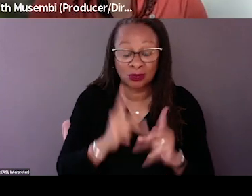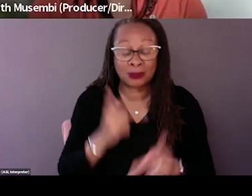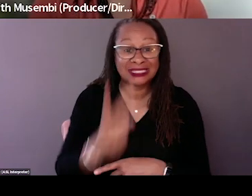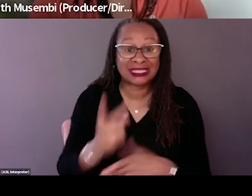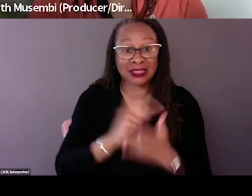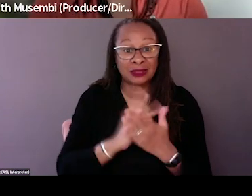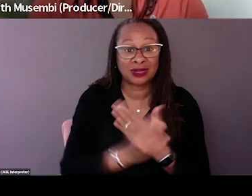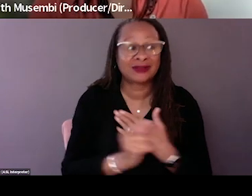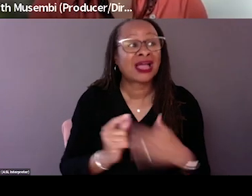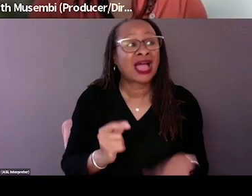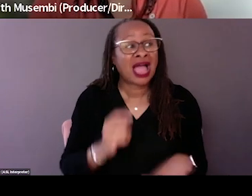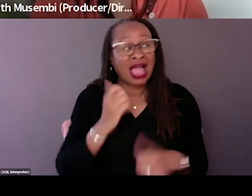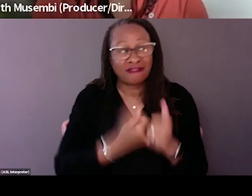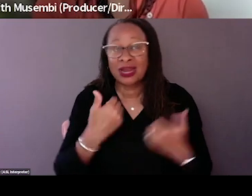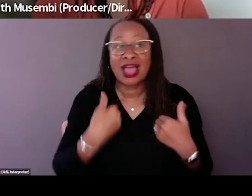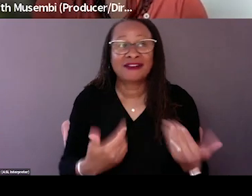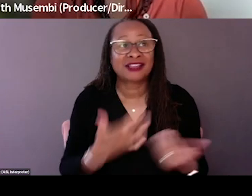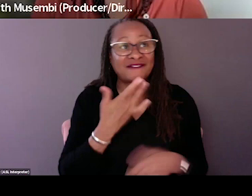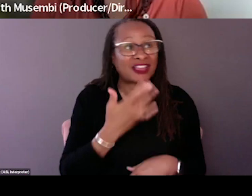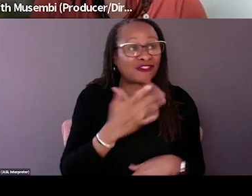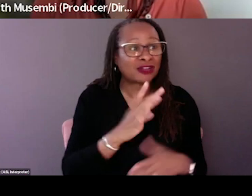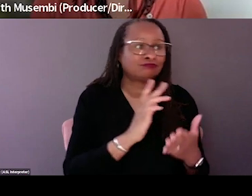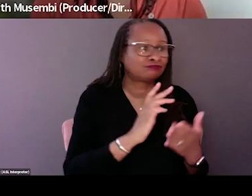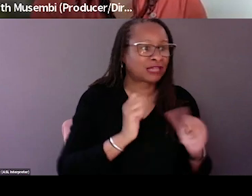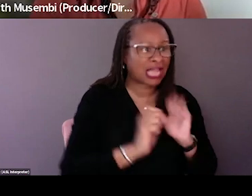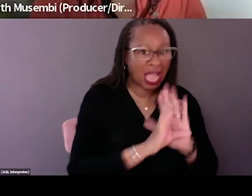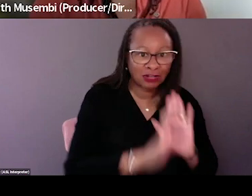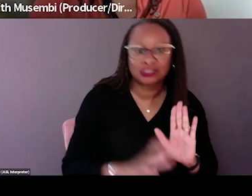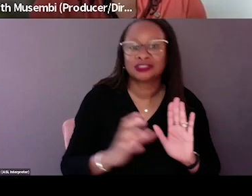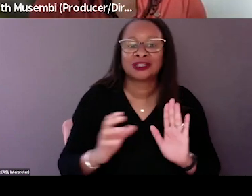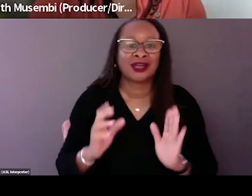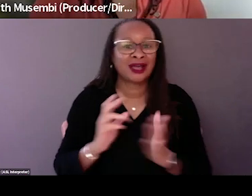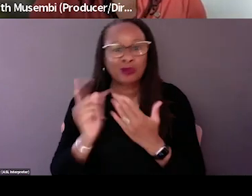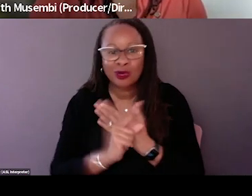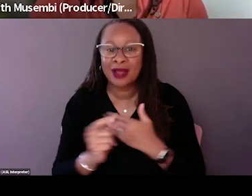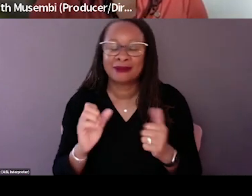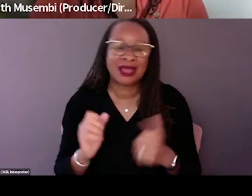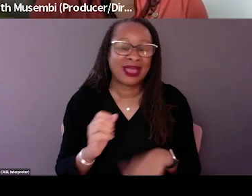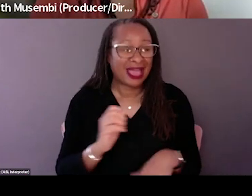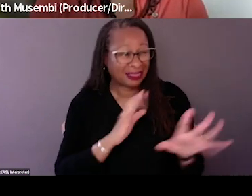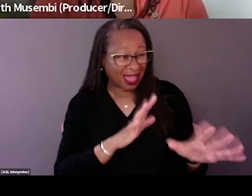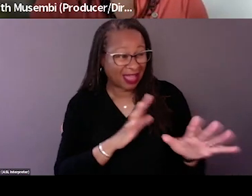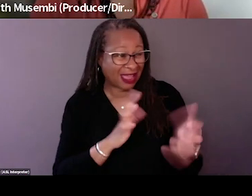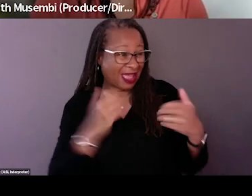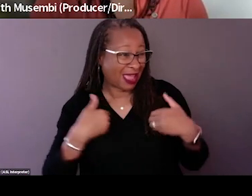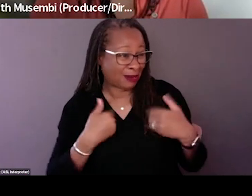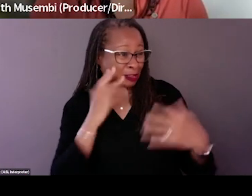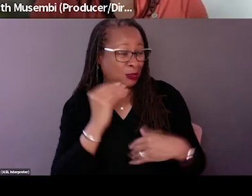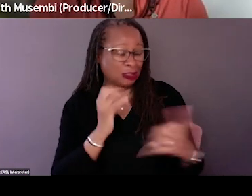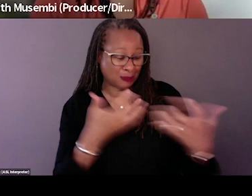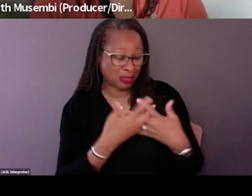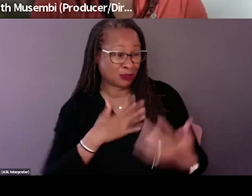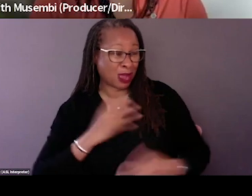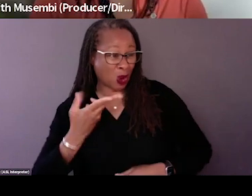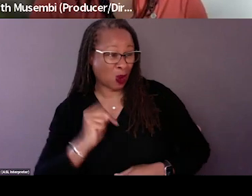favorite character. Yes, where the animal experience speaks to their own experience, and that's just been magic to see, because we hope that would be the case. We wanted to